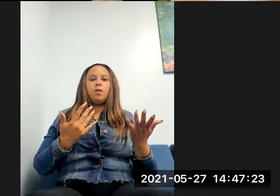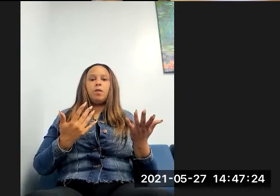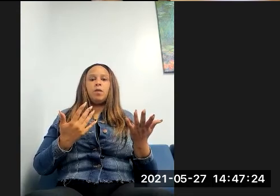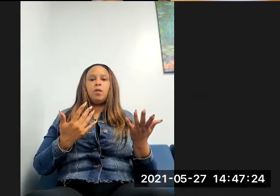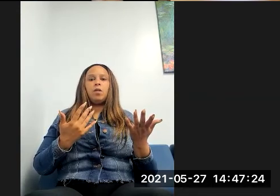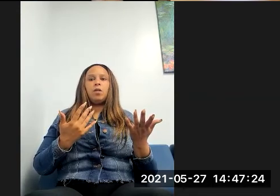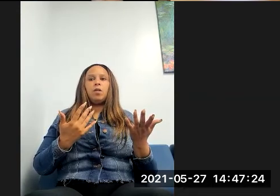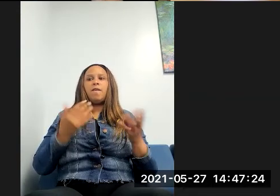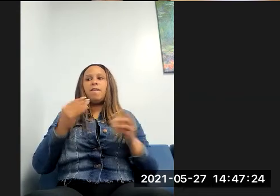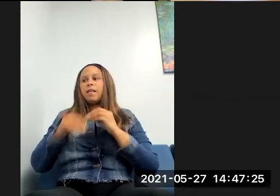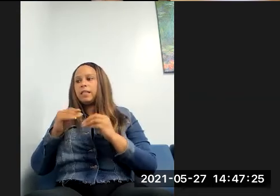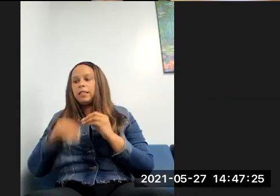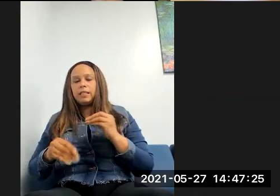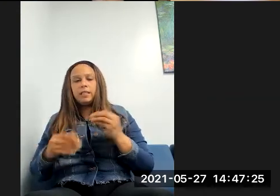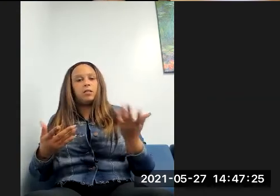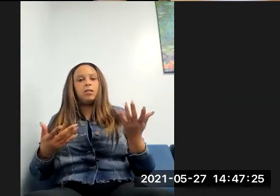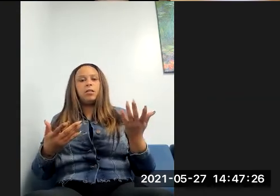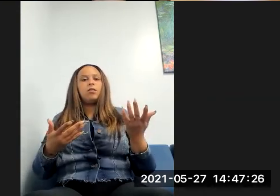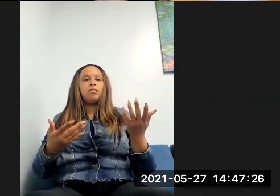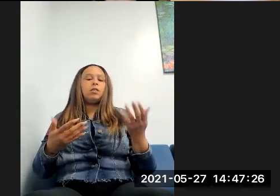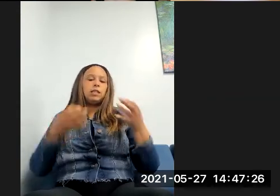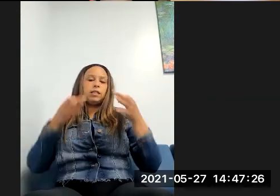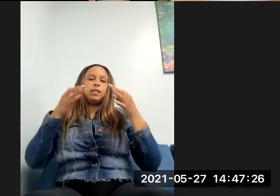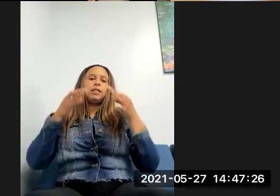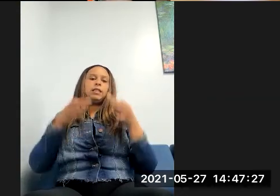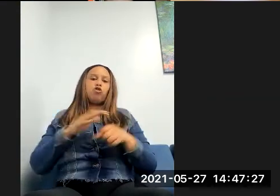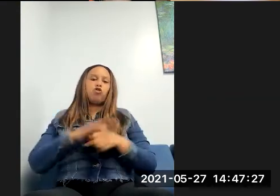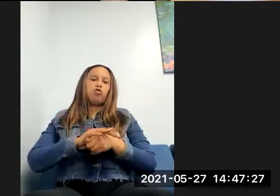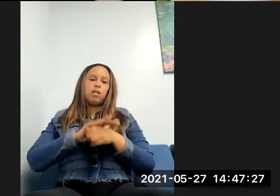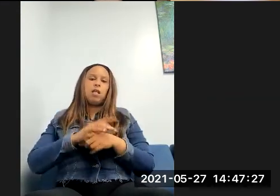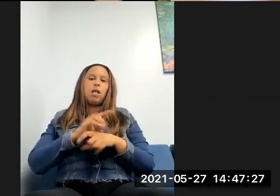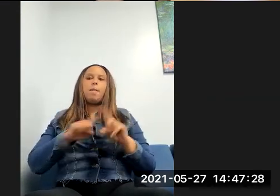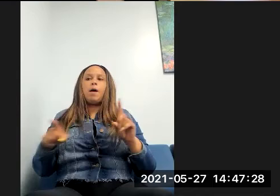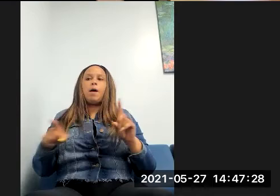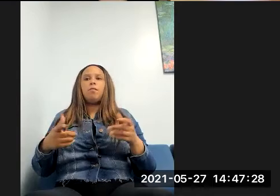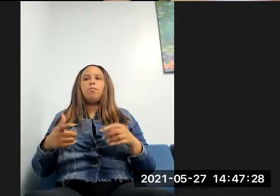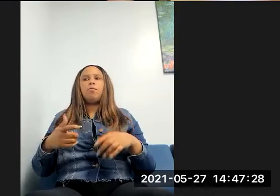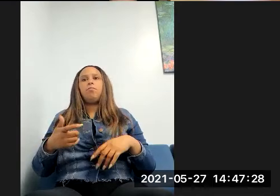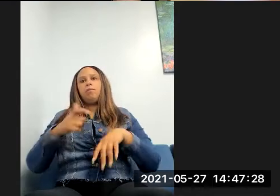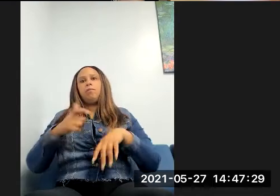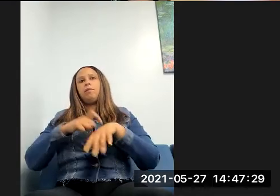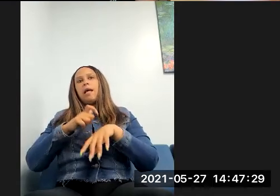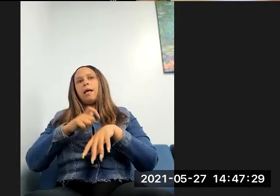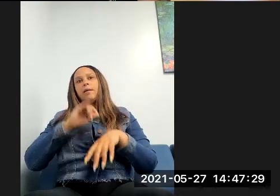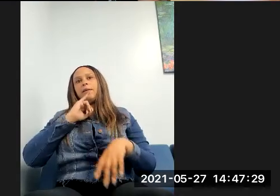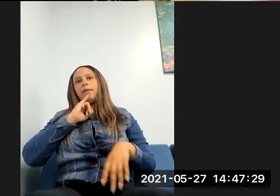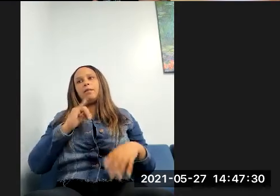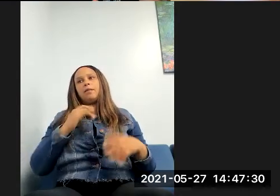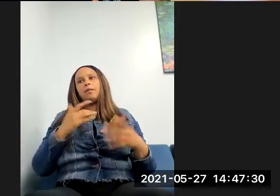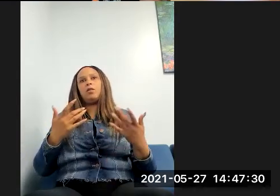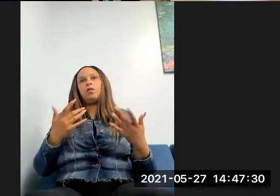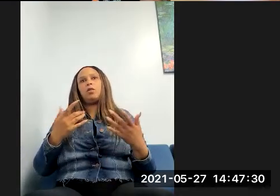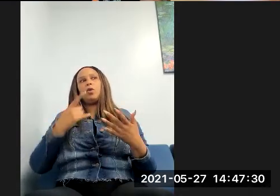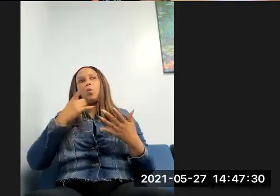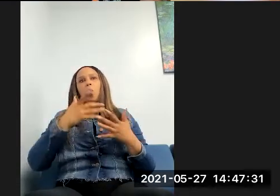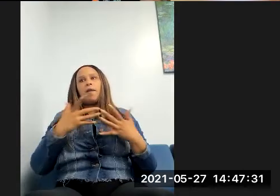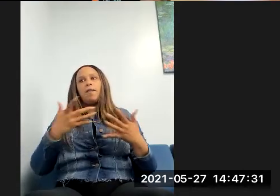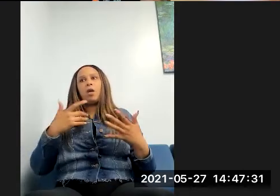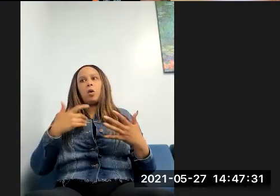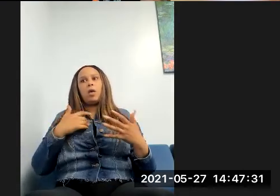adjustments and this and that, definitely stressful. But tiny little things that I think we can learn to do ourselves is